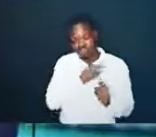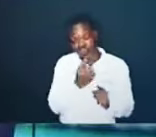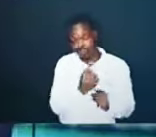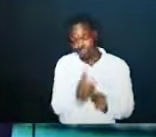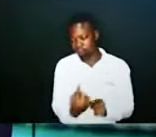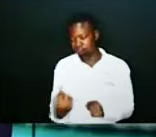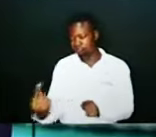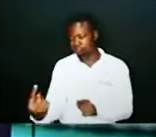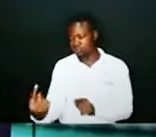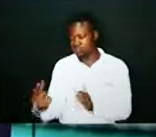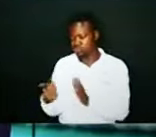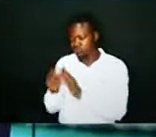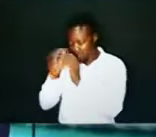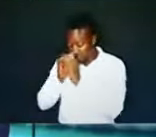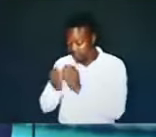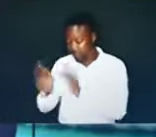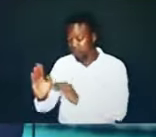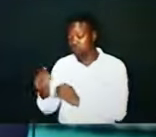But